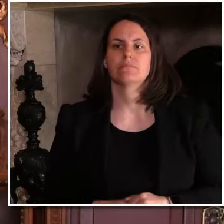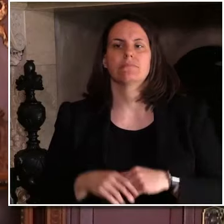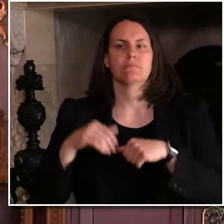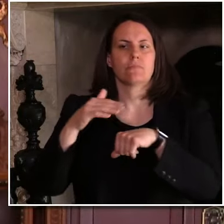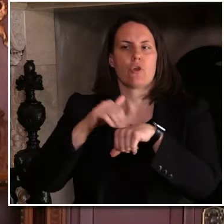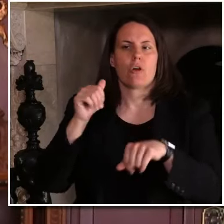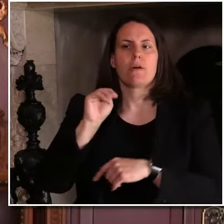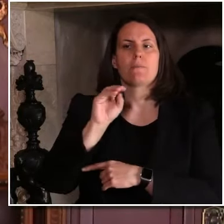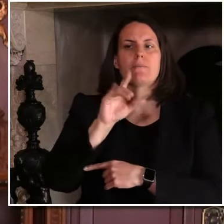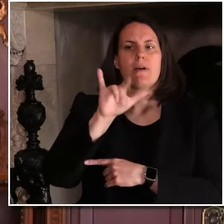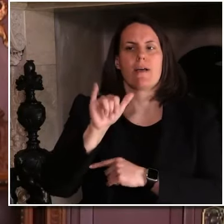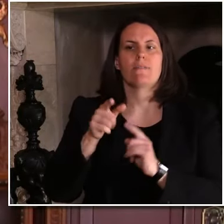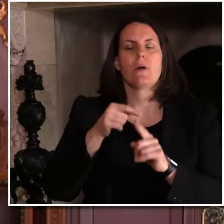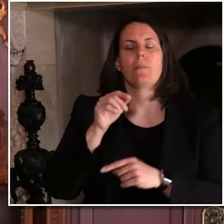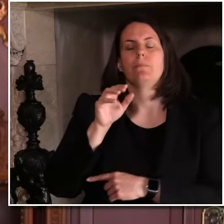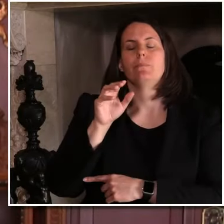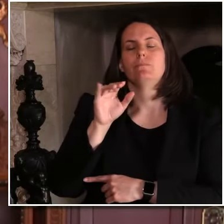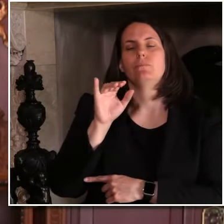Molly?